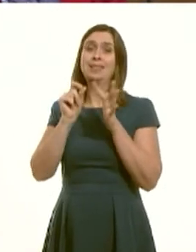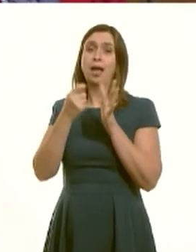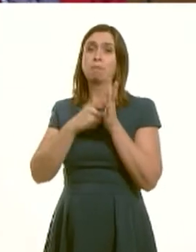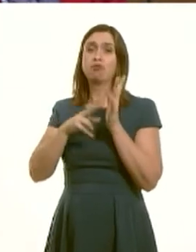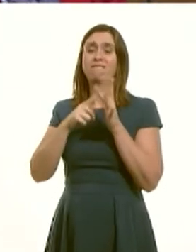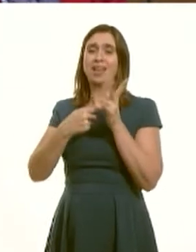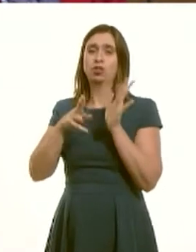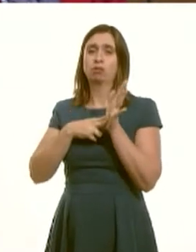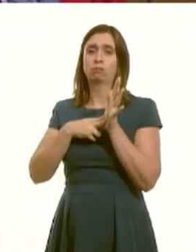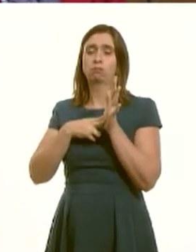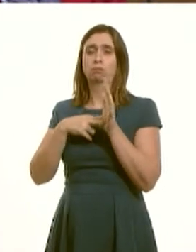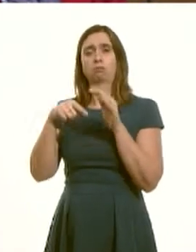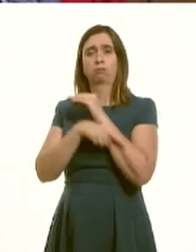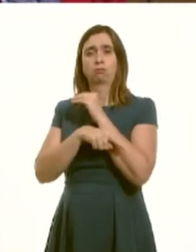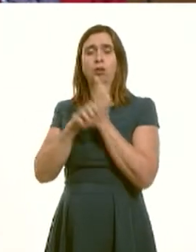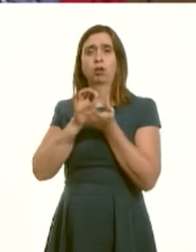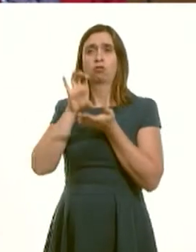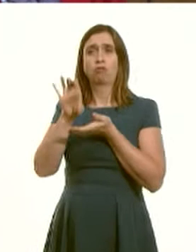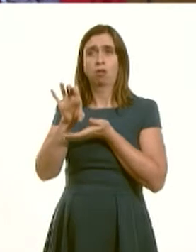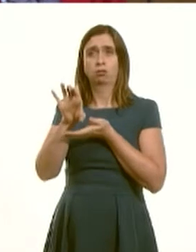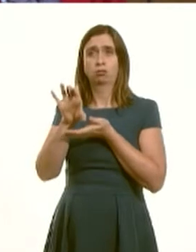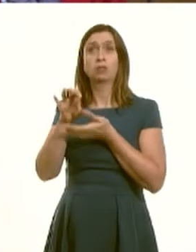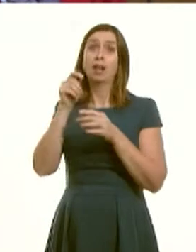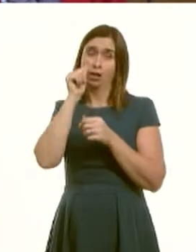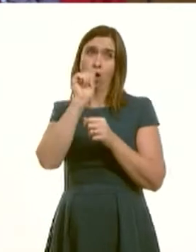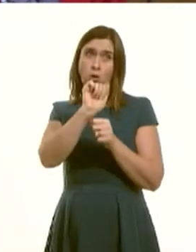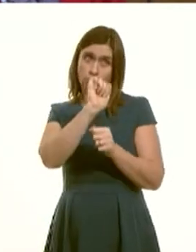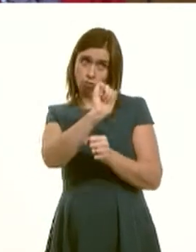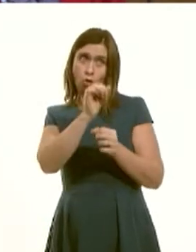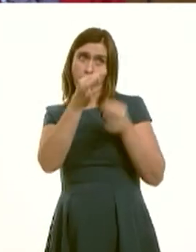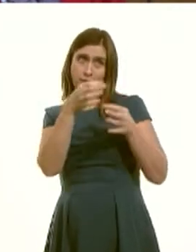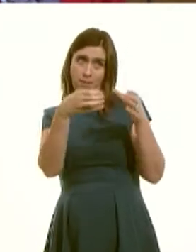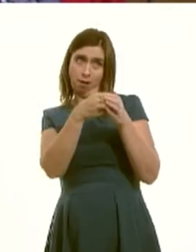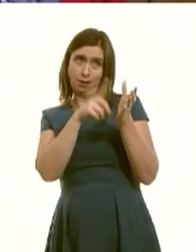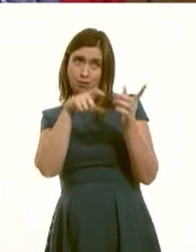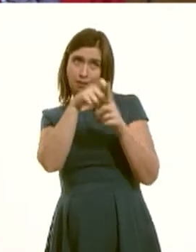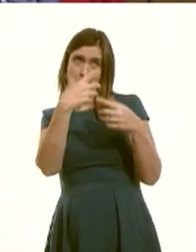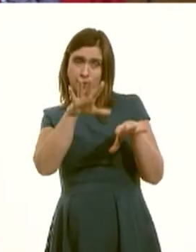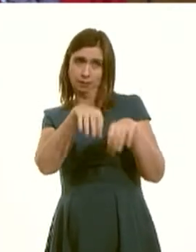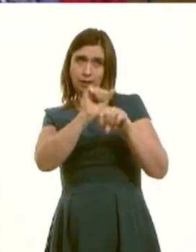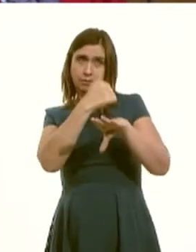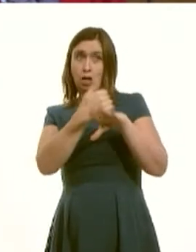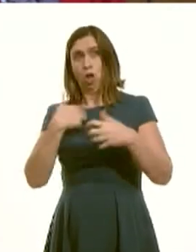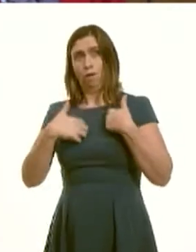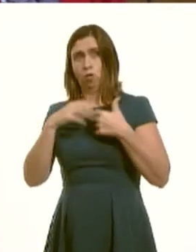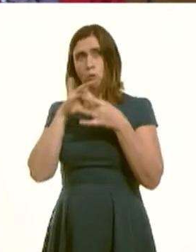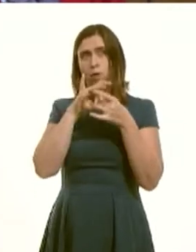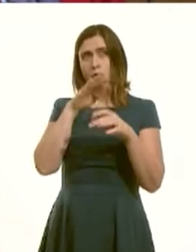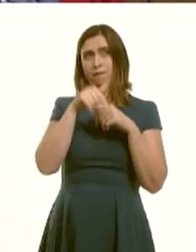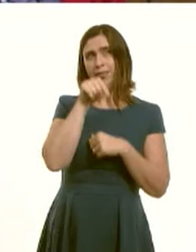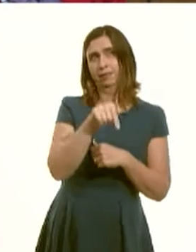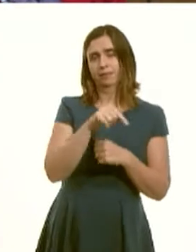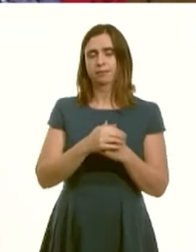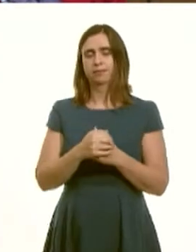policy that, it's right to say, originated with her party and one that we've been able to take forward working with her. And I can say